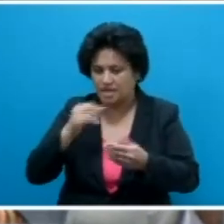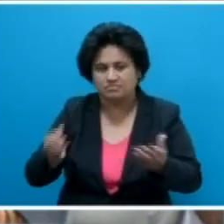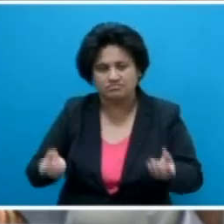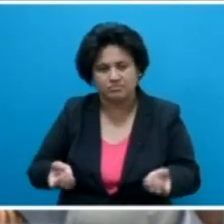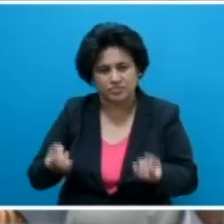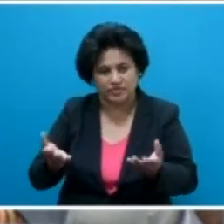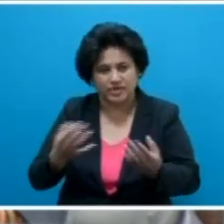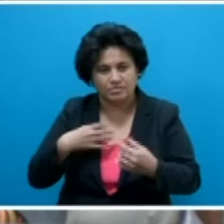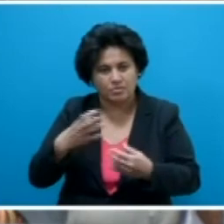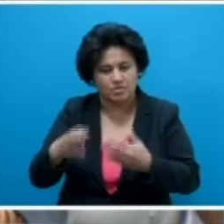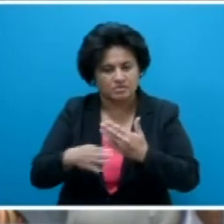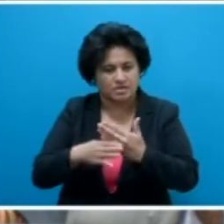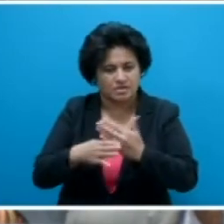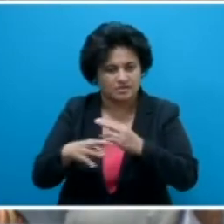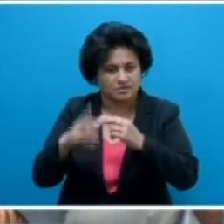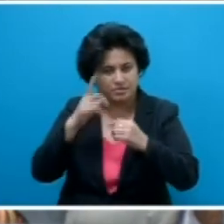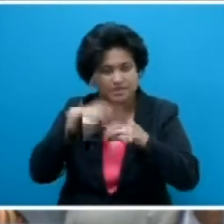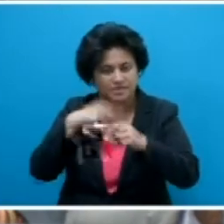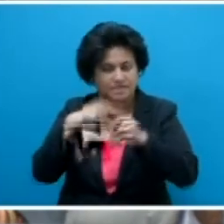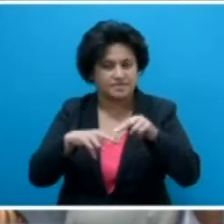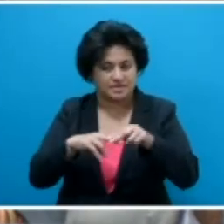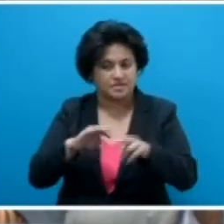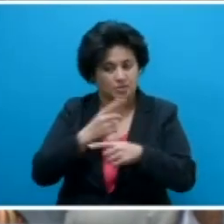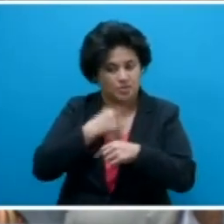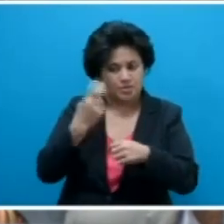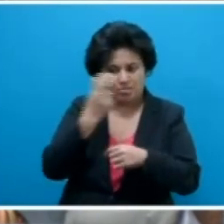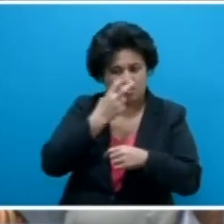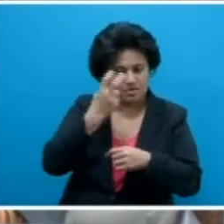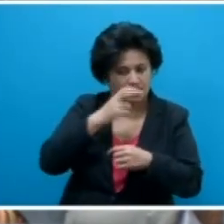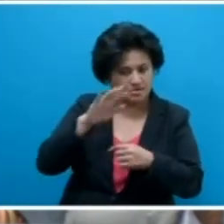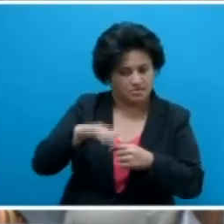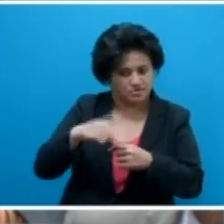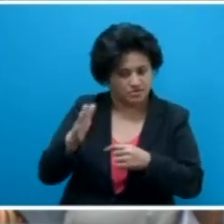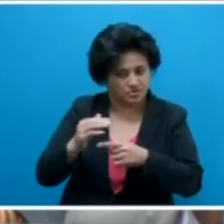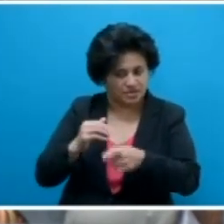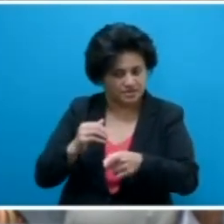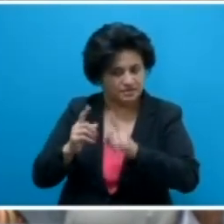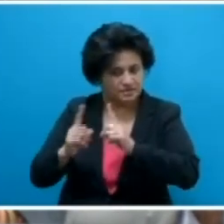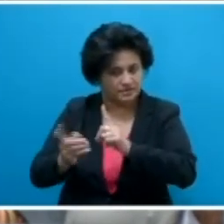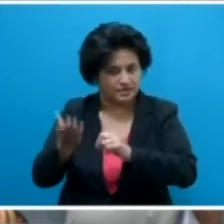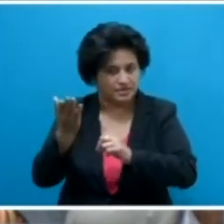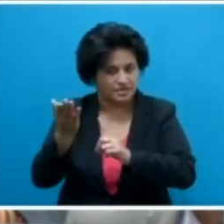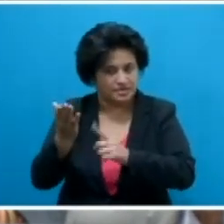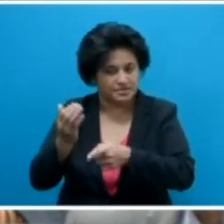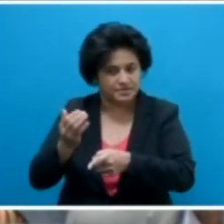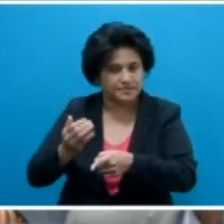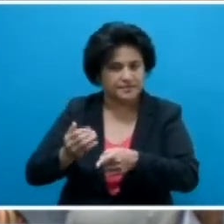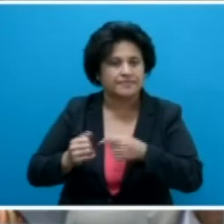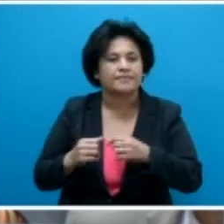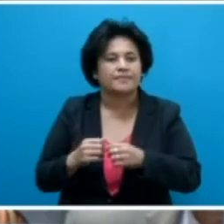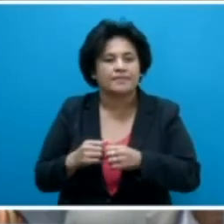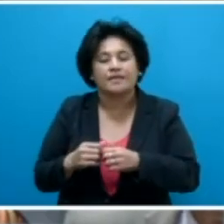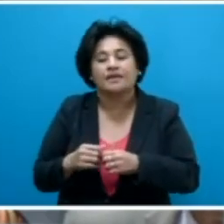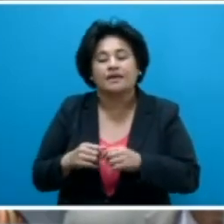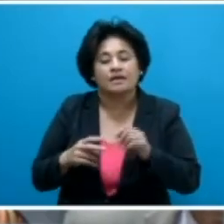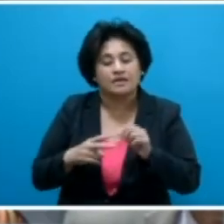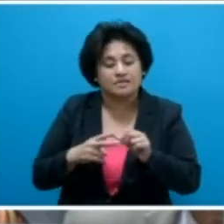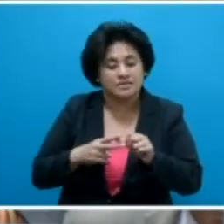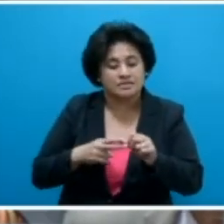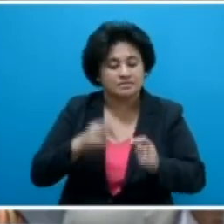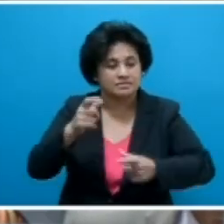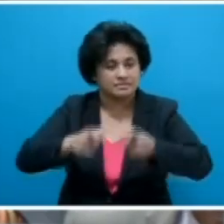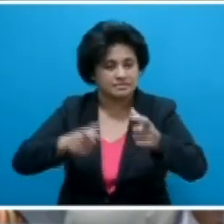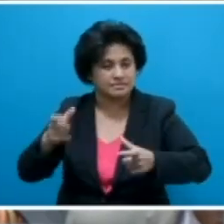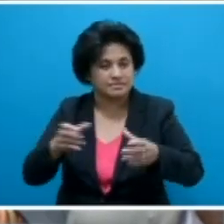Code of Harvesting and to minimize the changes to our natural environment. The industry stakeholders will be